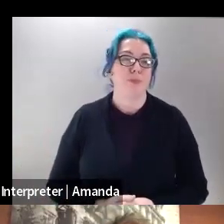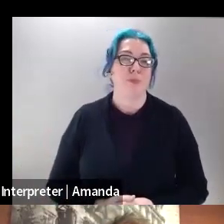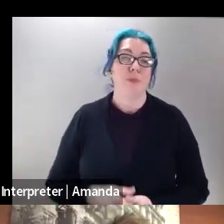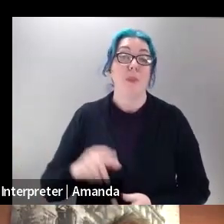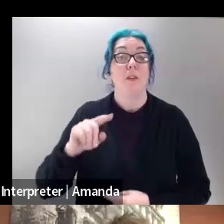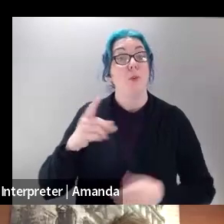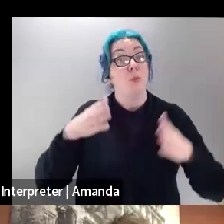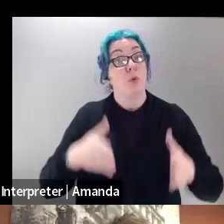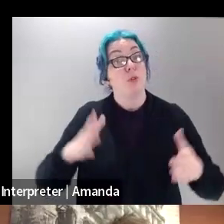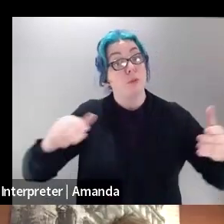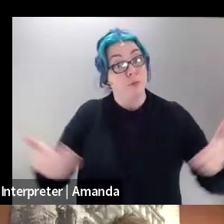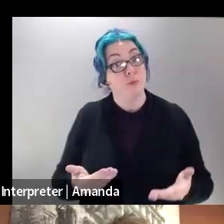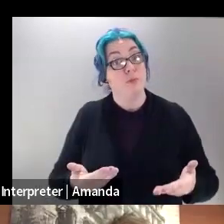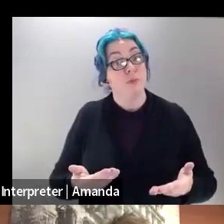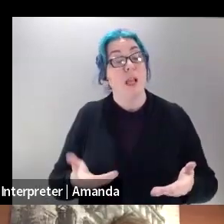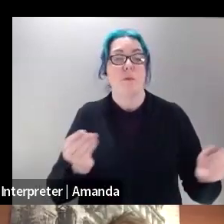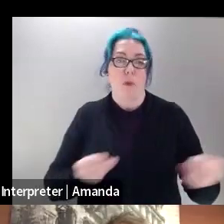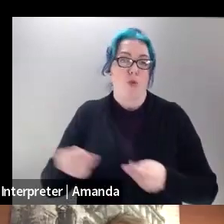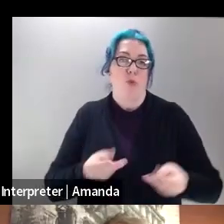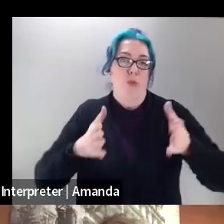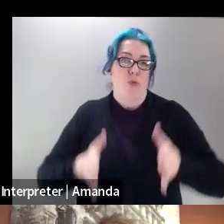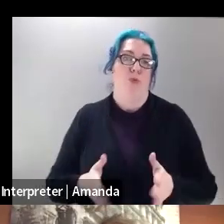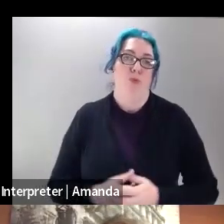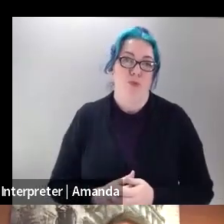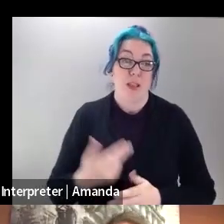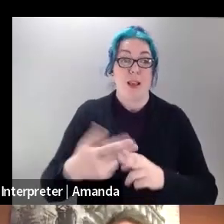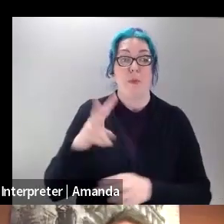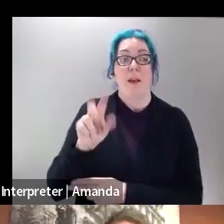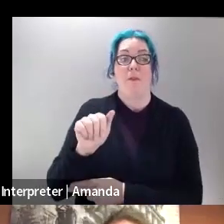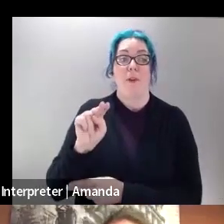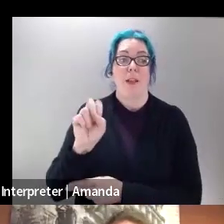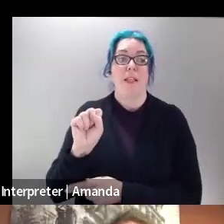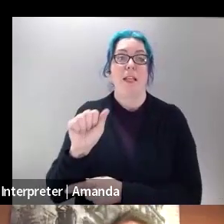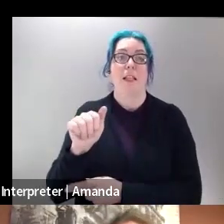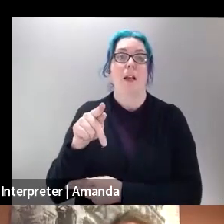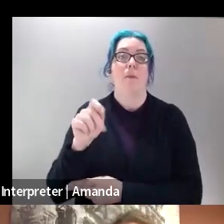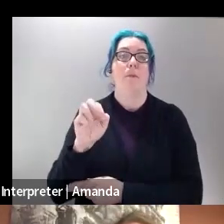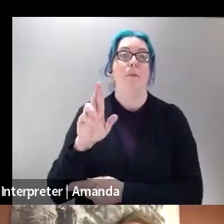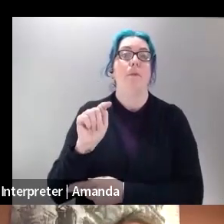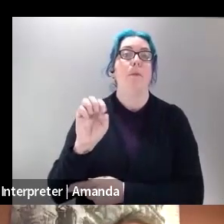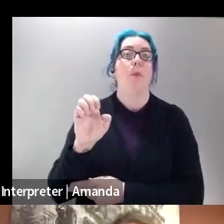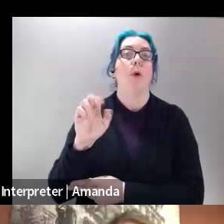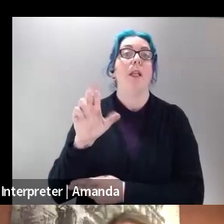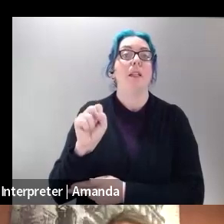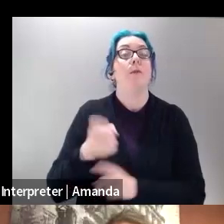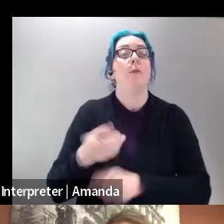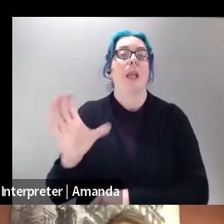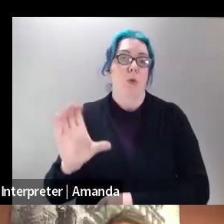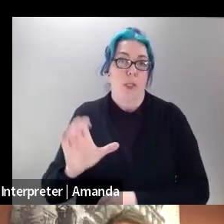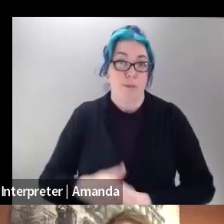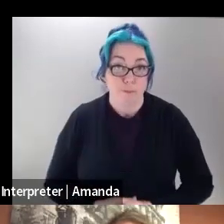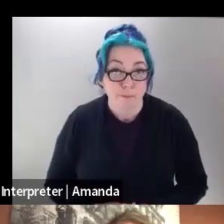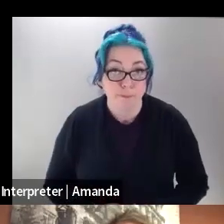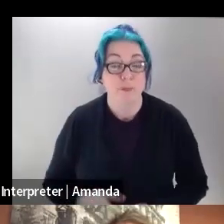our moderator today is Vanessa Porteous. Vanessa is based in Calgary and is a